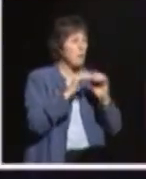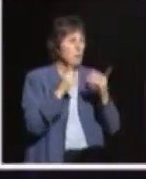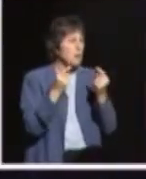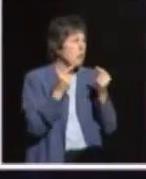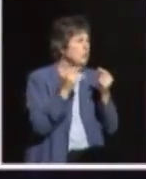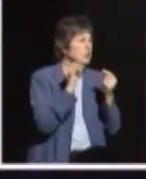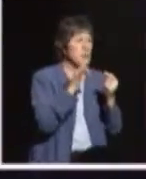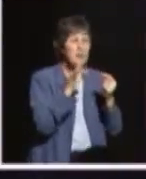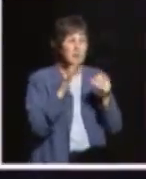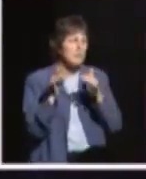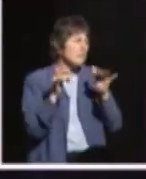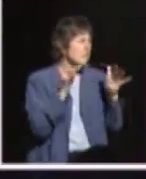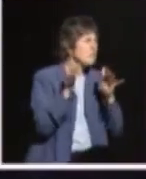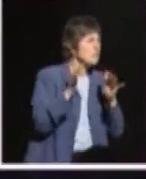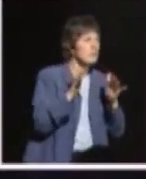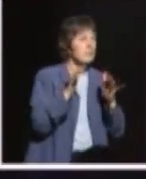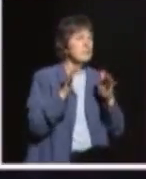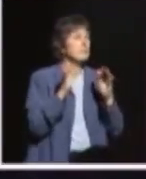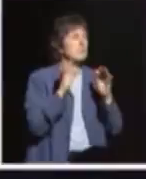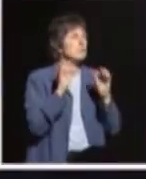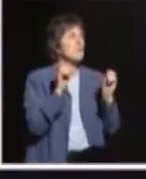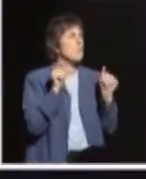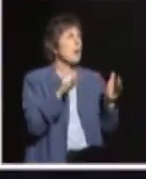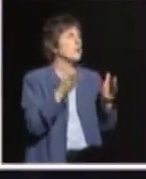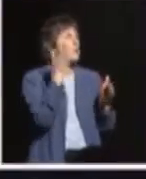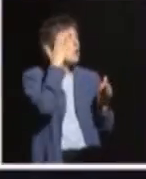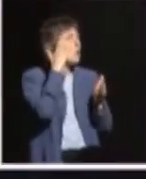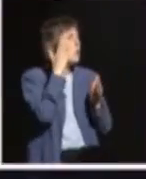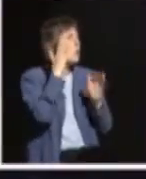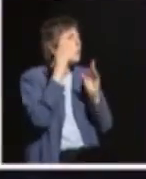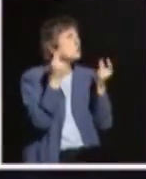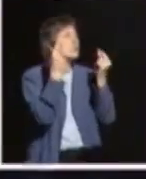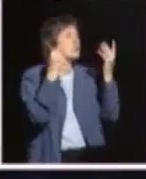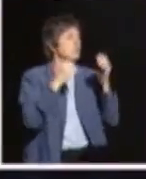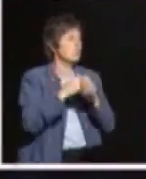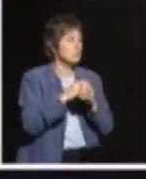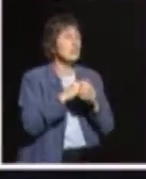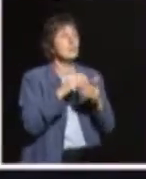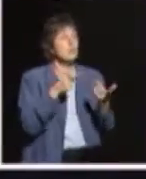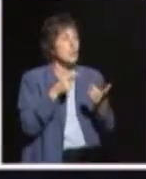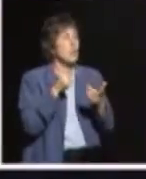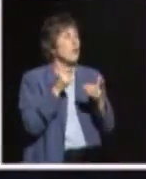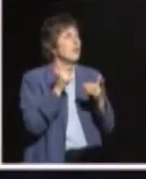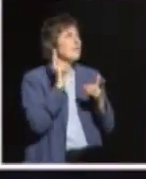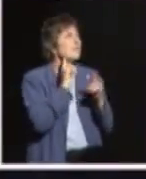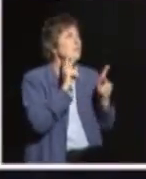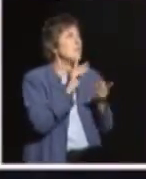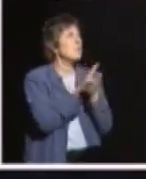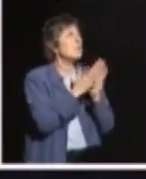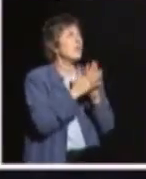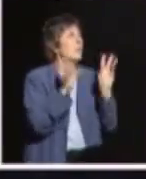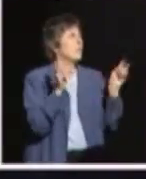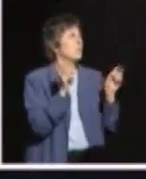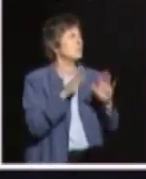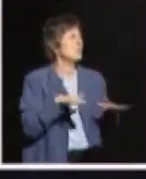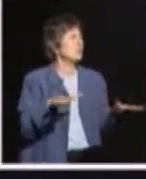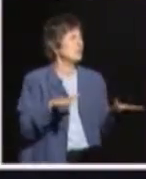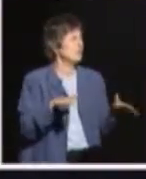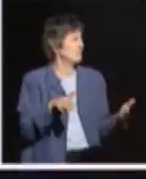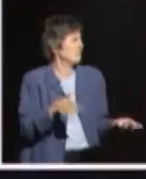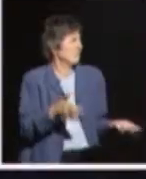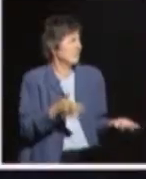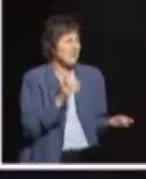other passengers and try to understand what's required of them. In a sense, they become children to others, which is not fair to